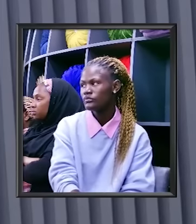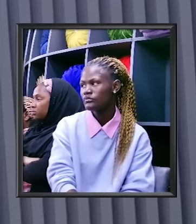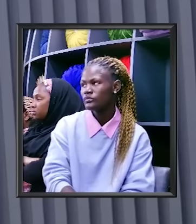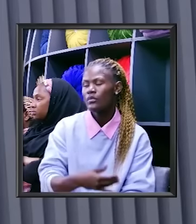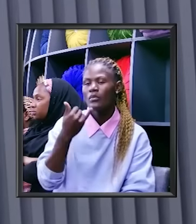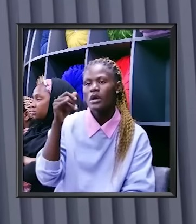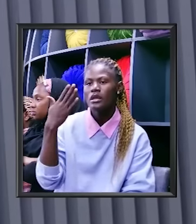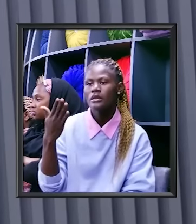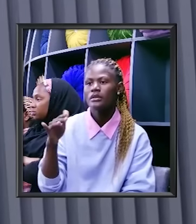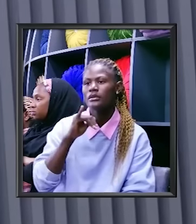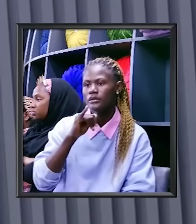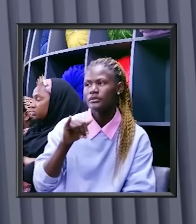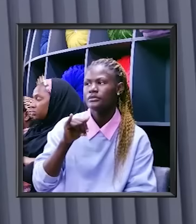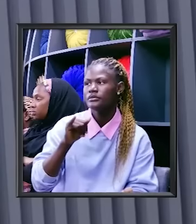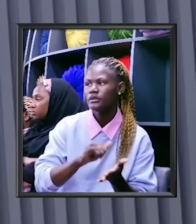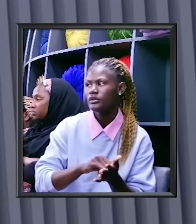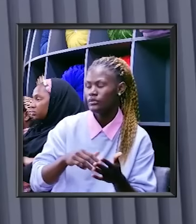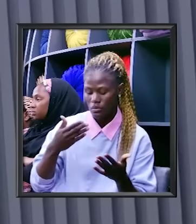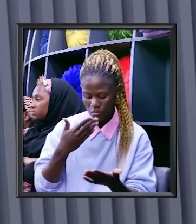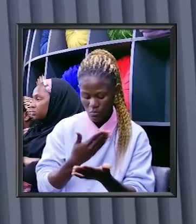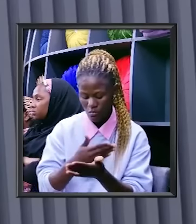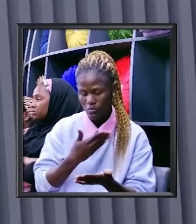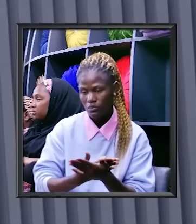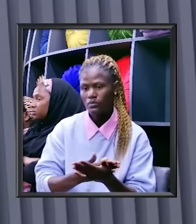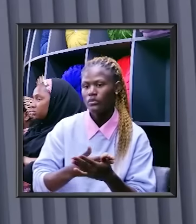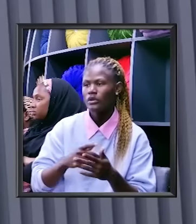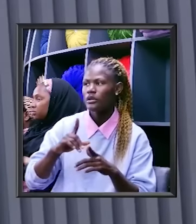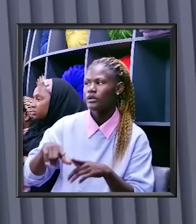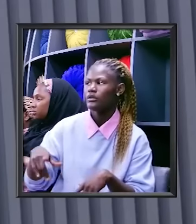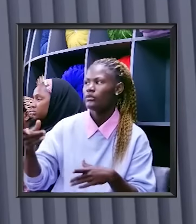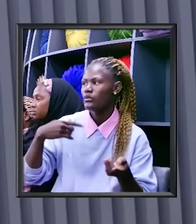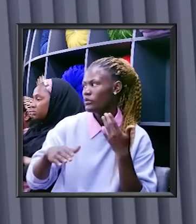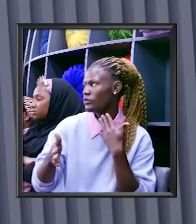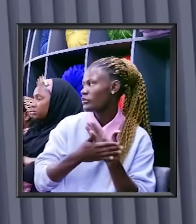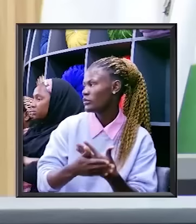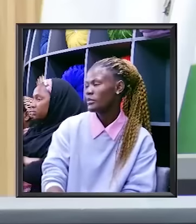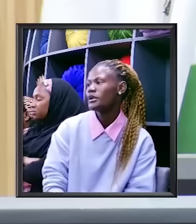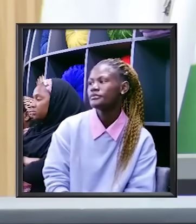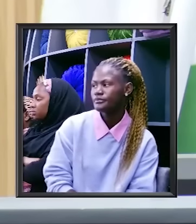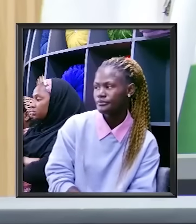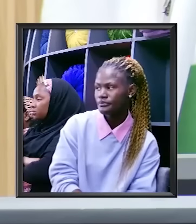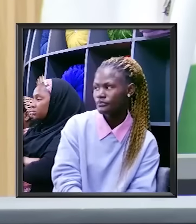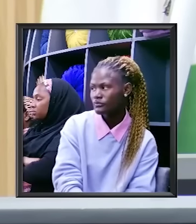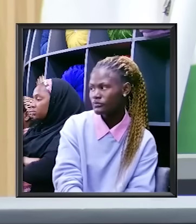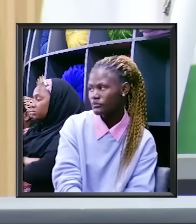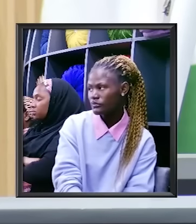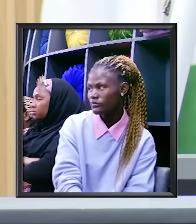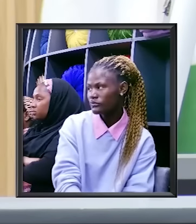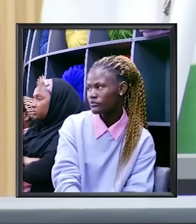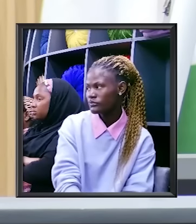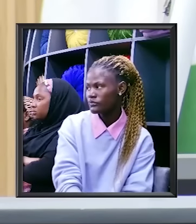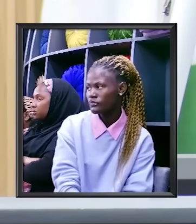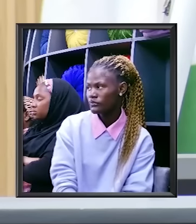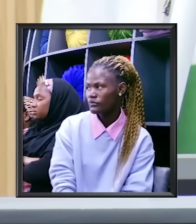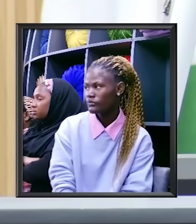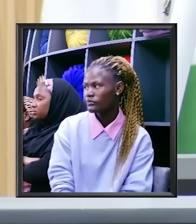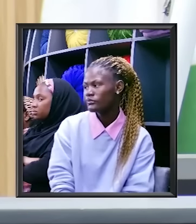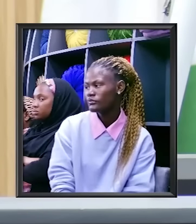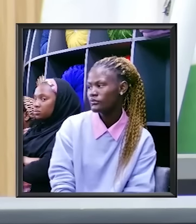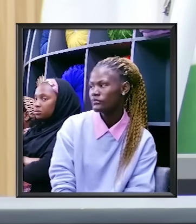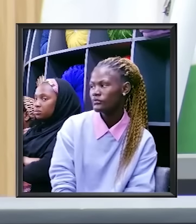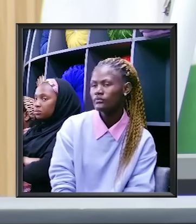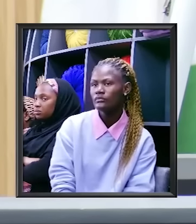most important thing is to have is the way the money left, they let it return to the account. Thank you very much. Thank you, Madam Savikon.